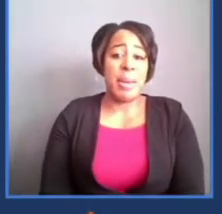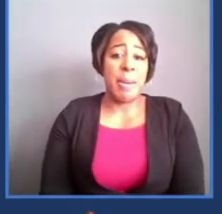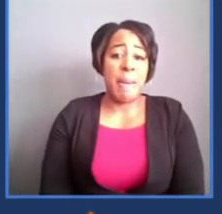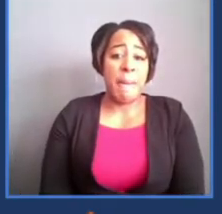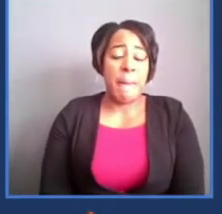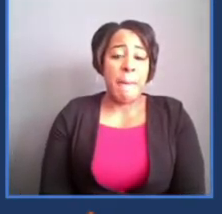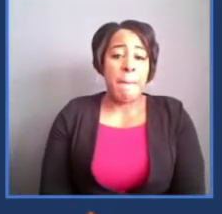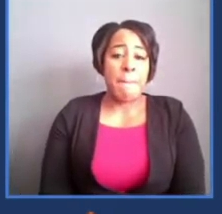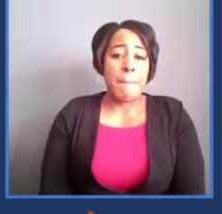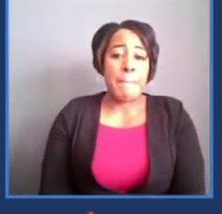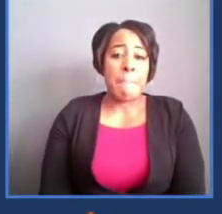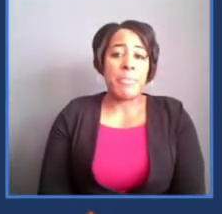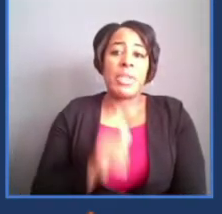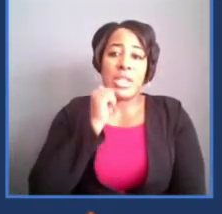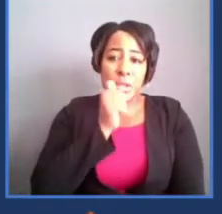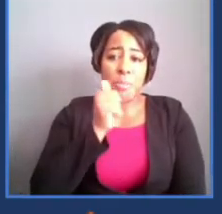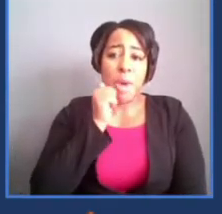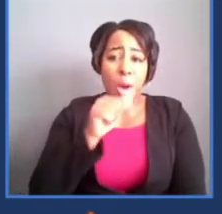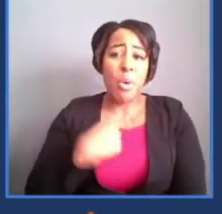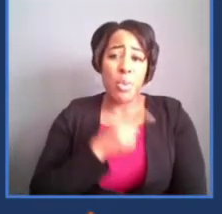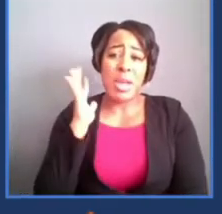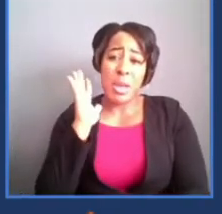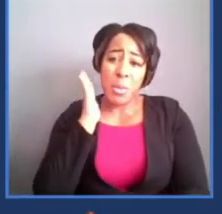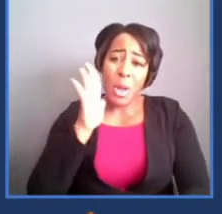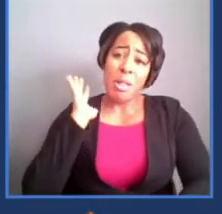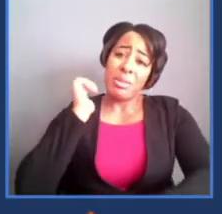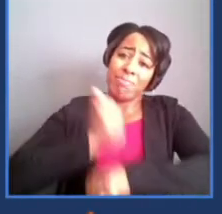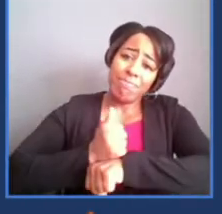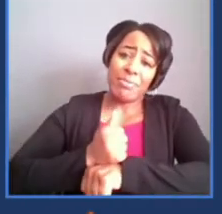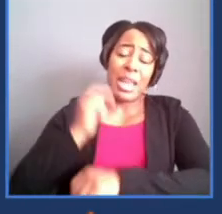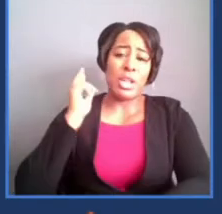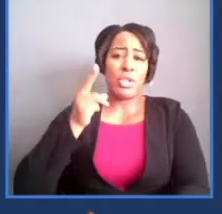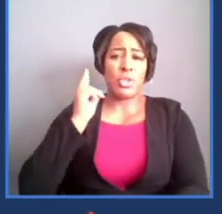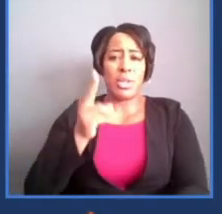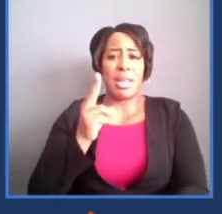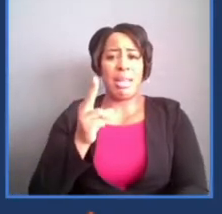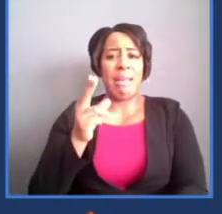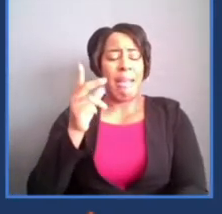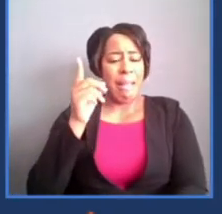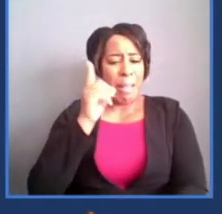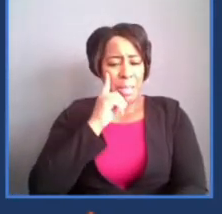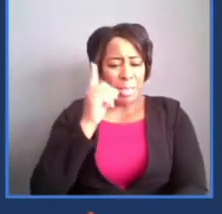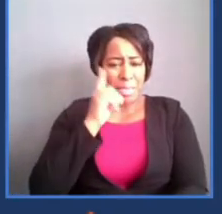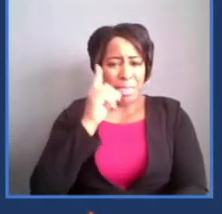Tomorrow we make history. And think about how far we've come, Atlanta.